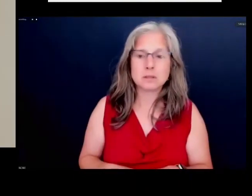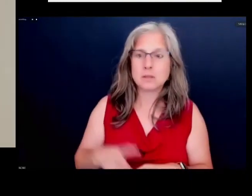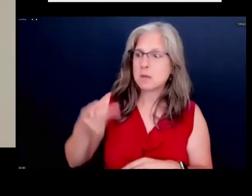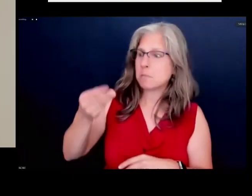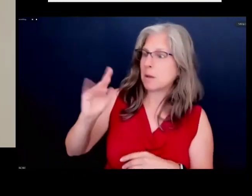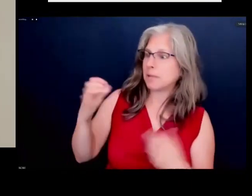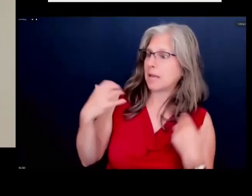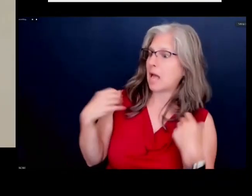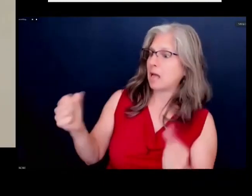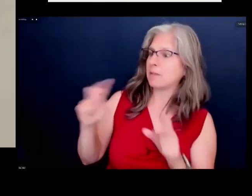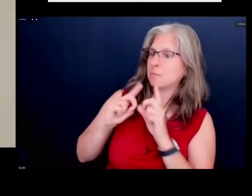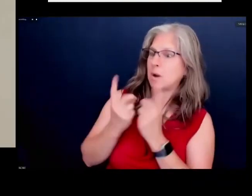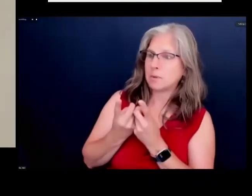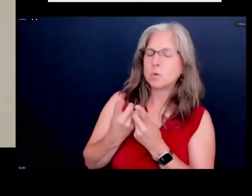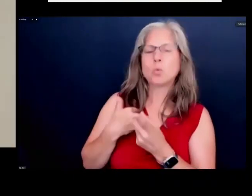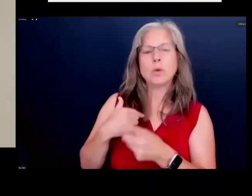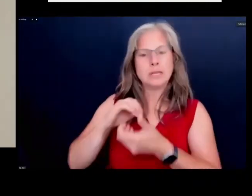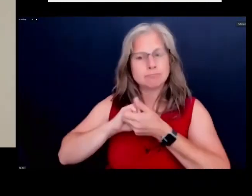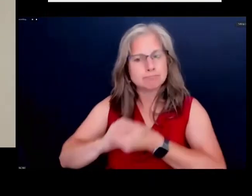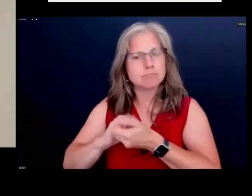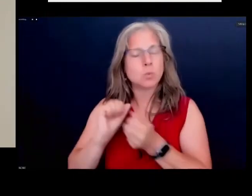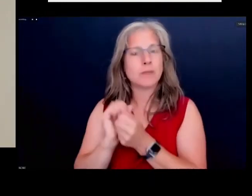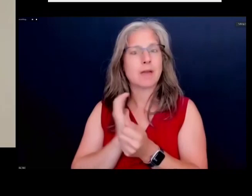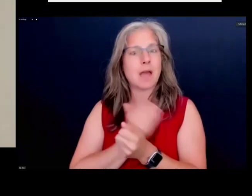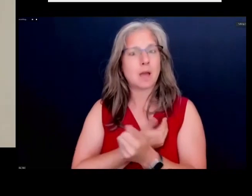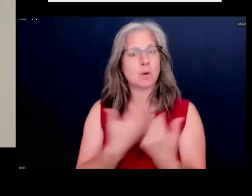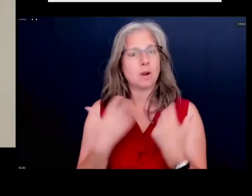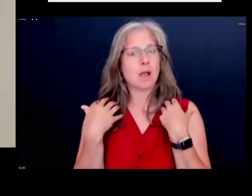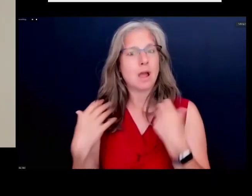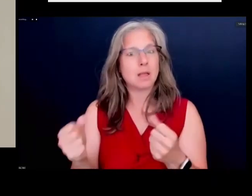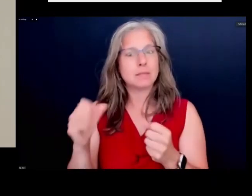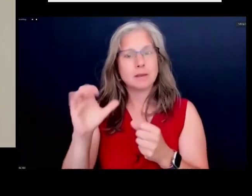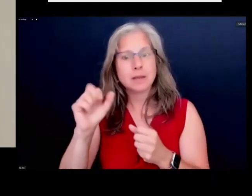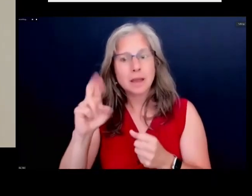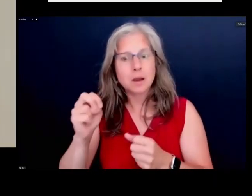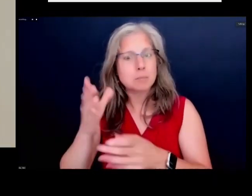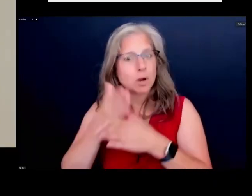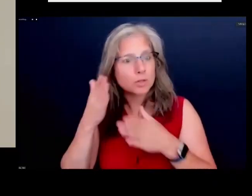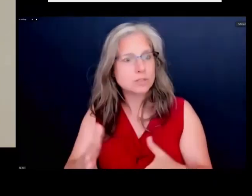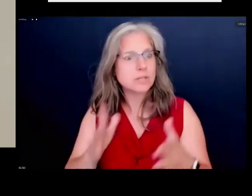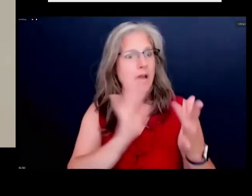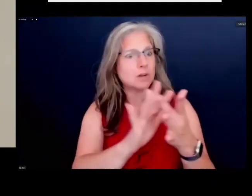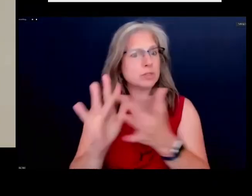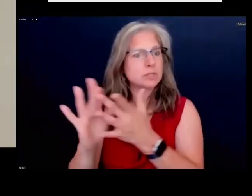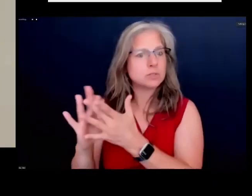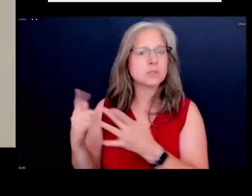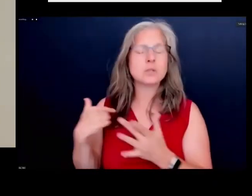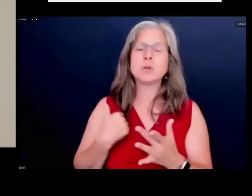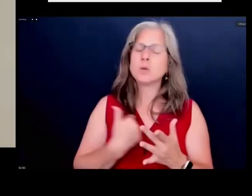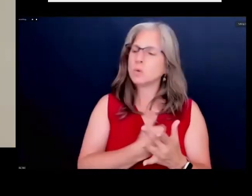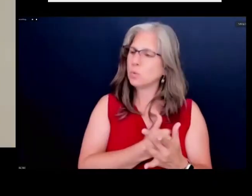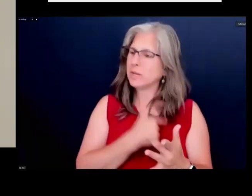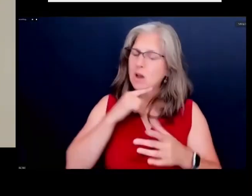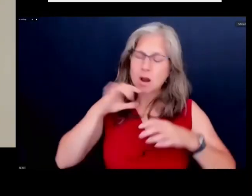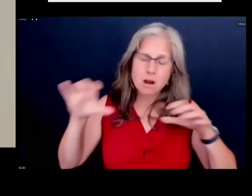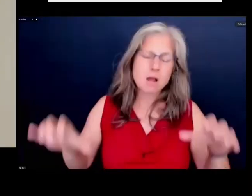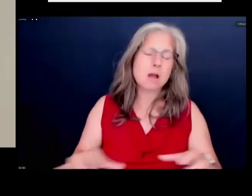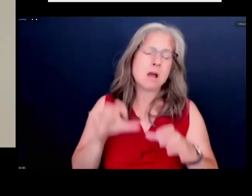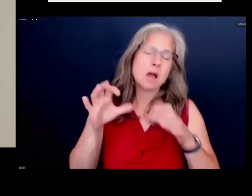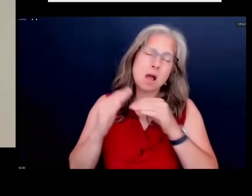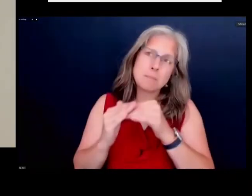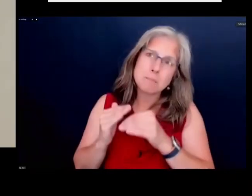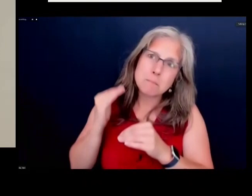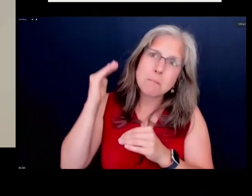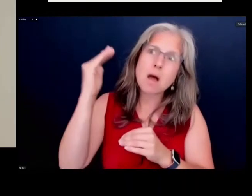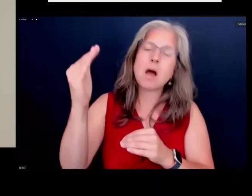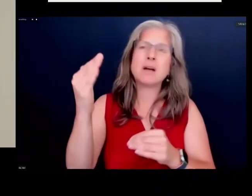As the Public Health Department, in collaboration with our healthcare partners and outreach organizations, we are going above and